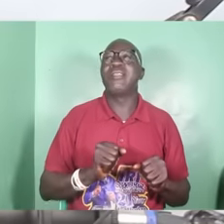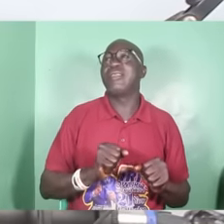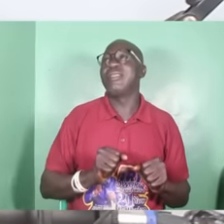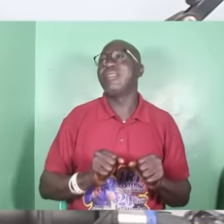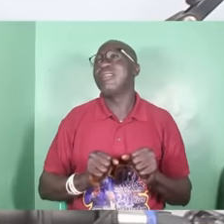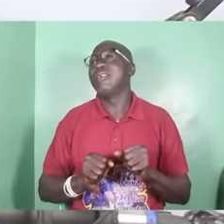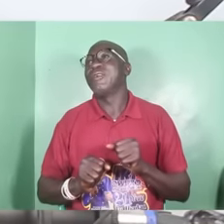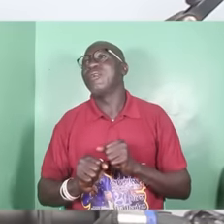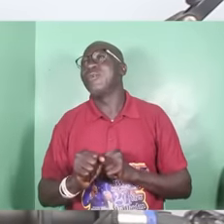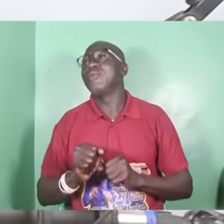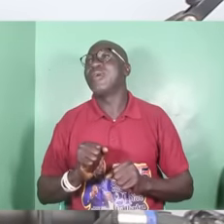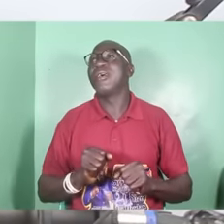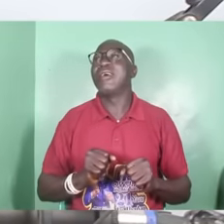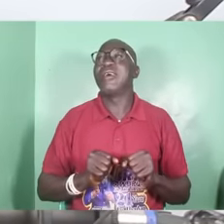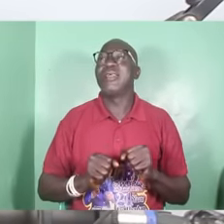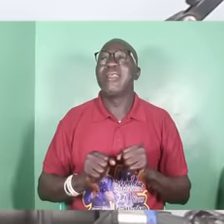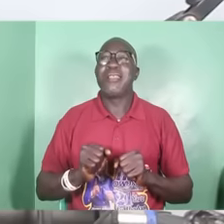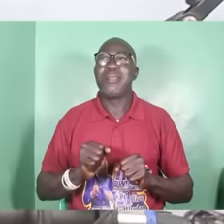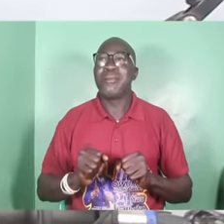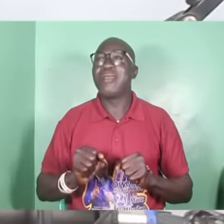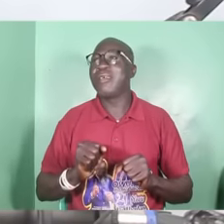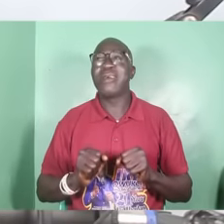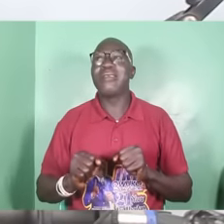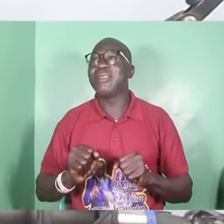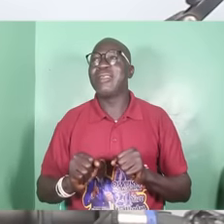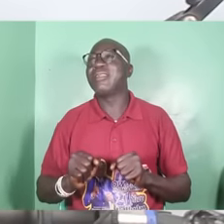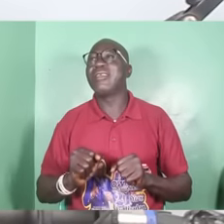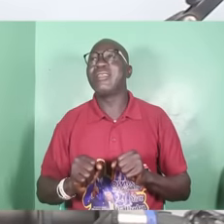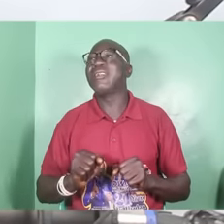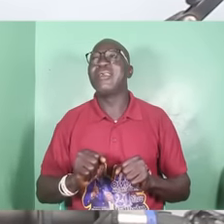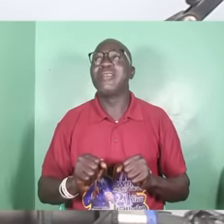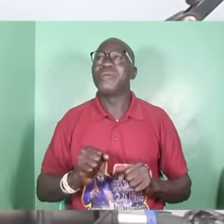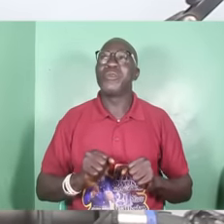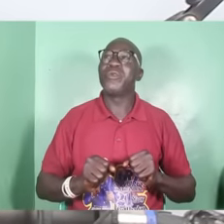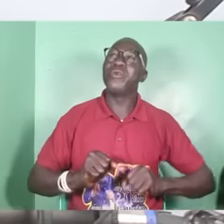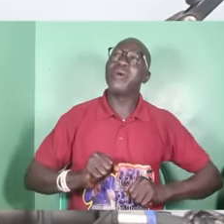re oluwa emi na re